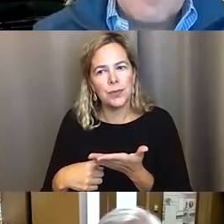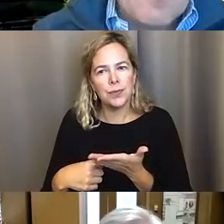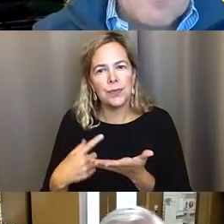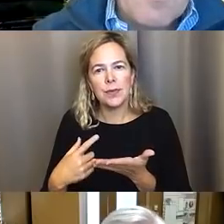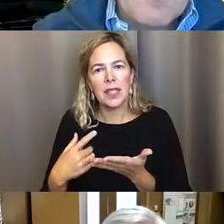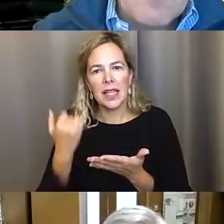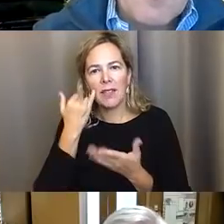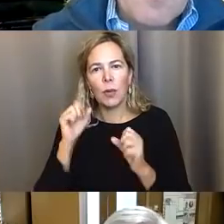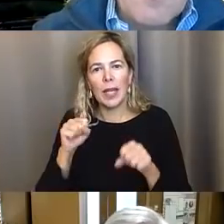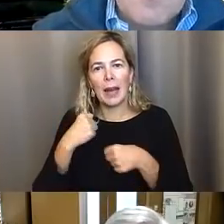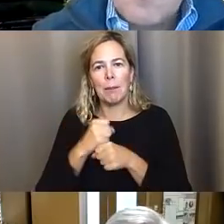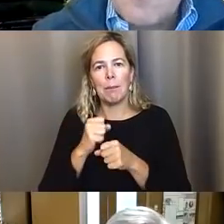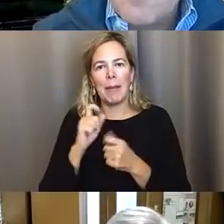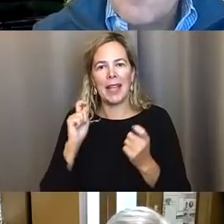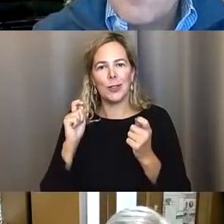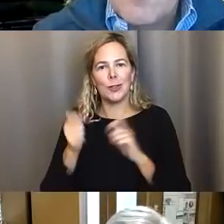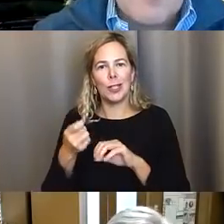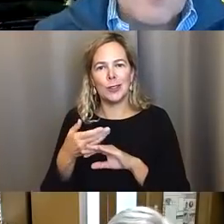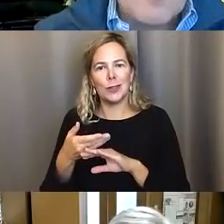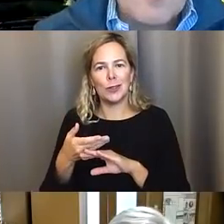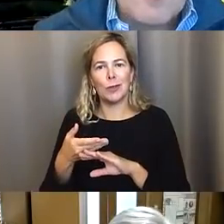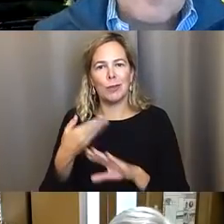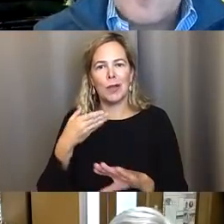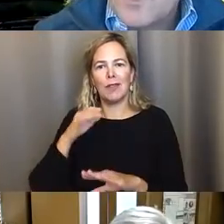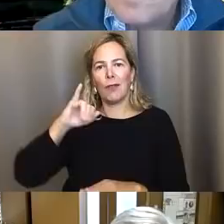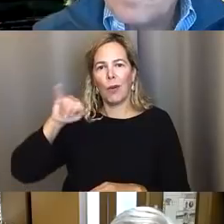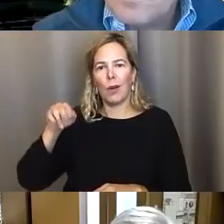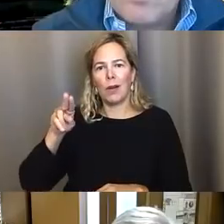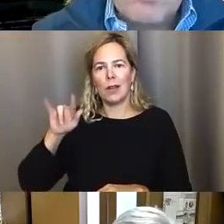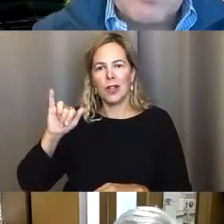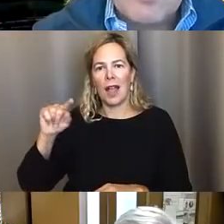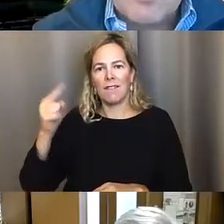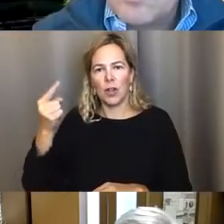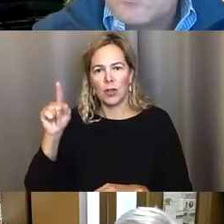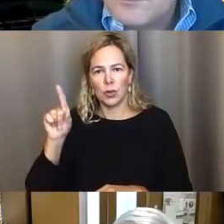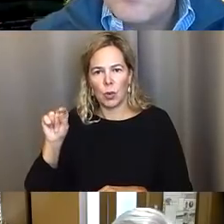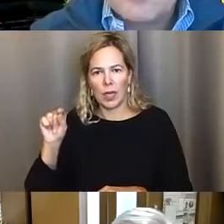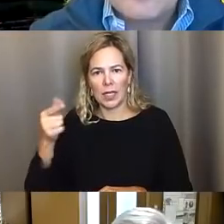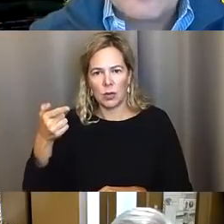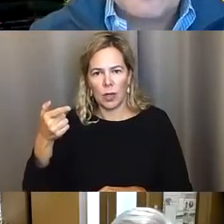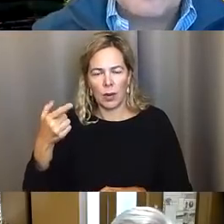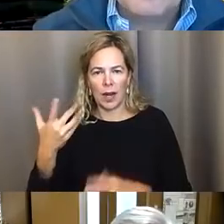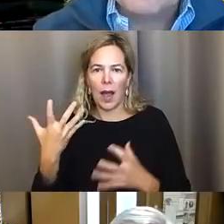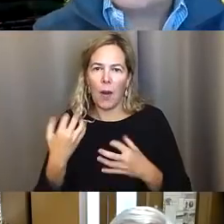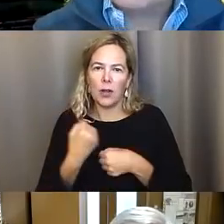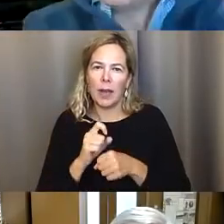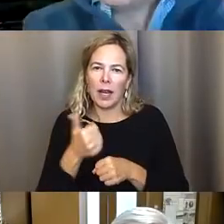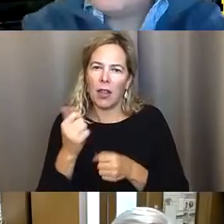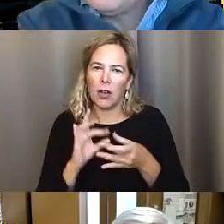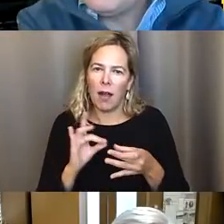make changes before July 1st of 2021. Also, let me make one other comment. I